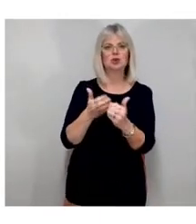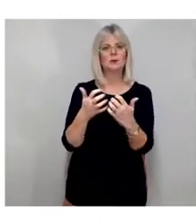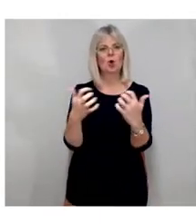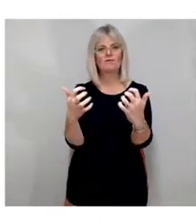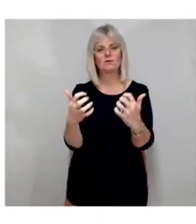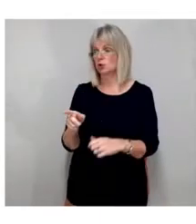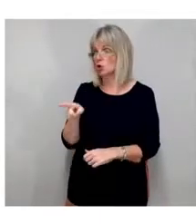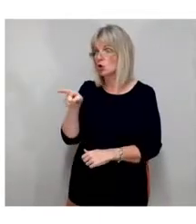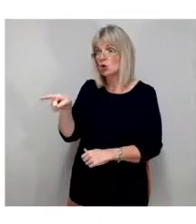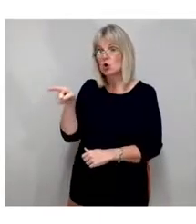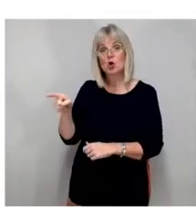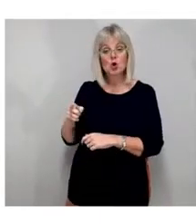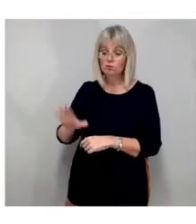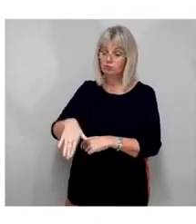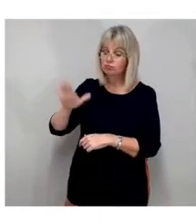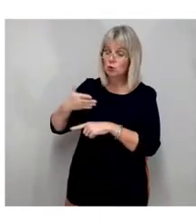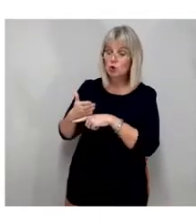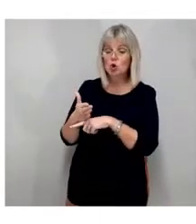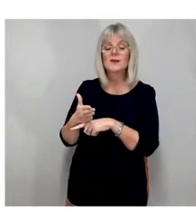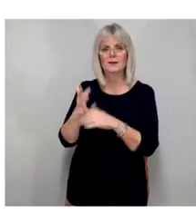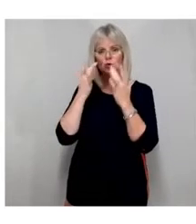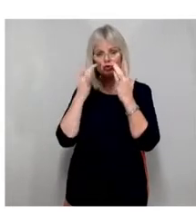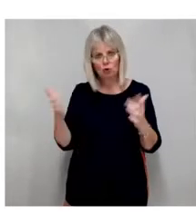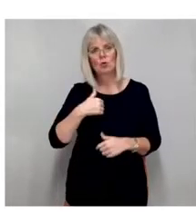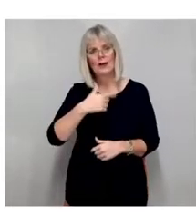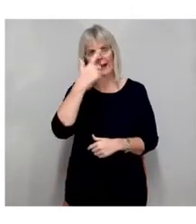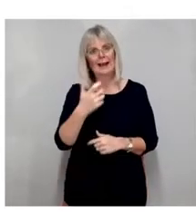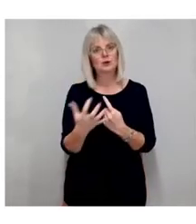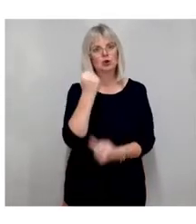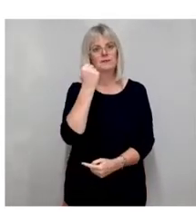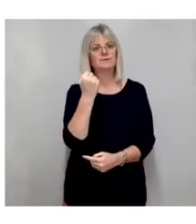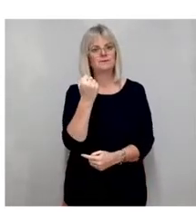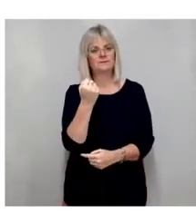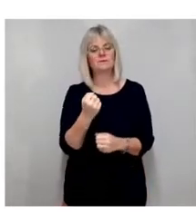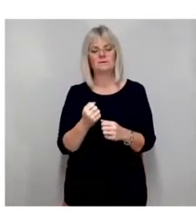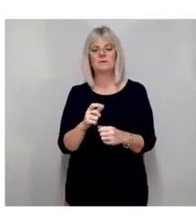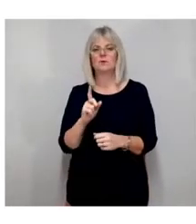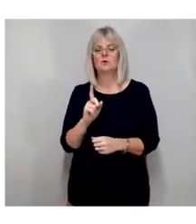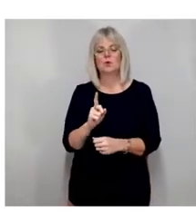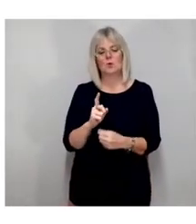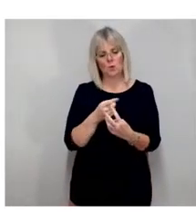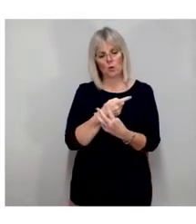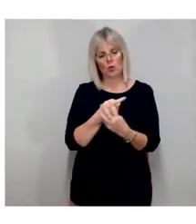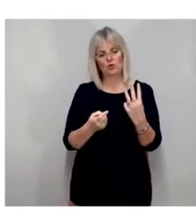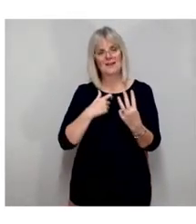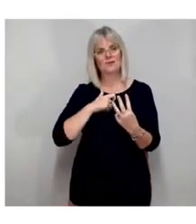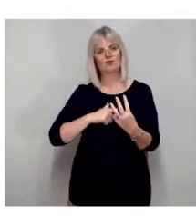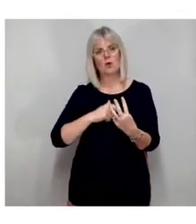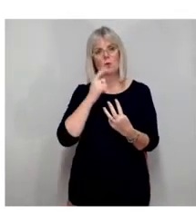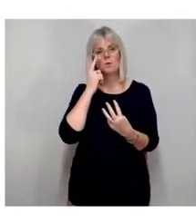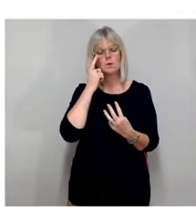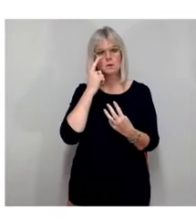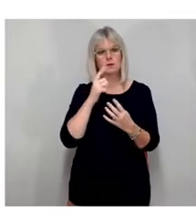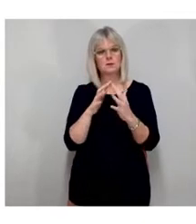people what they can achieve. So I think there's really three roles at WPP that we